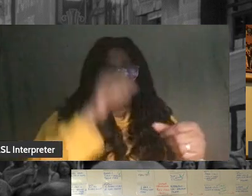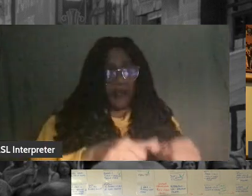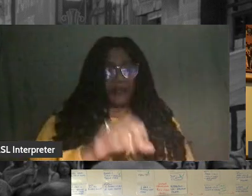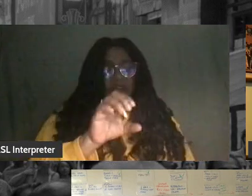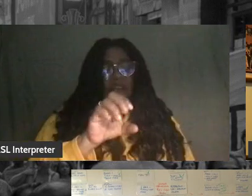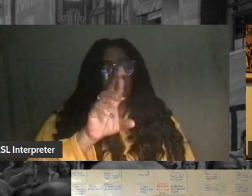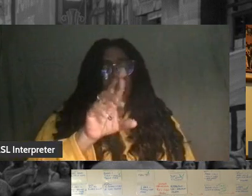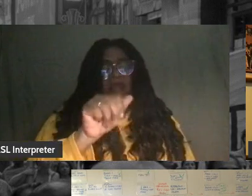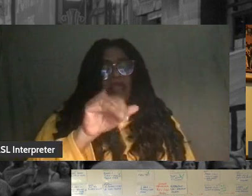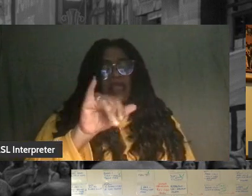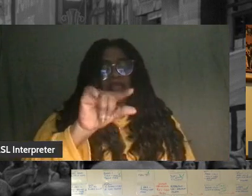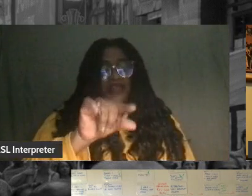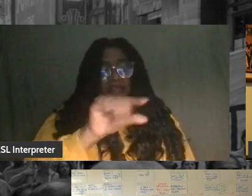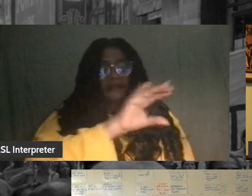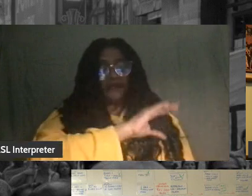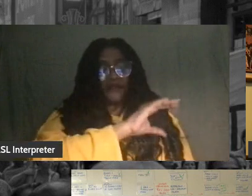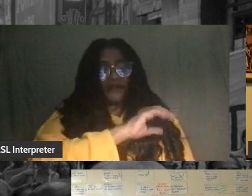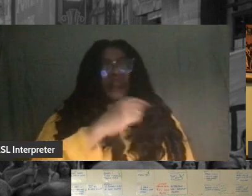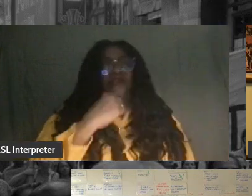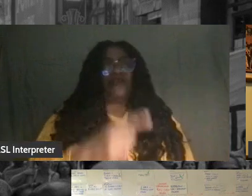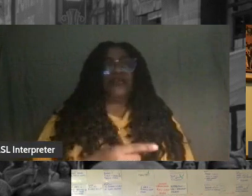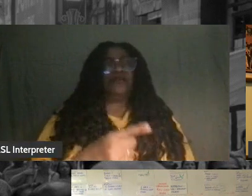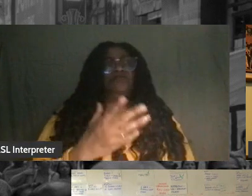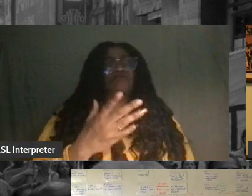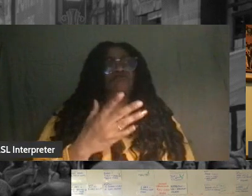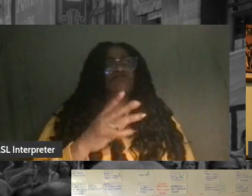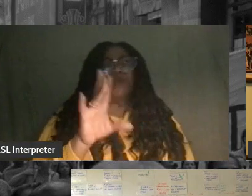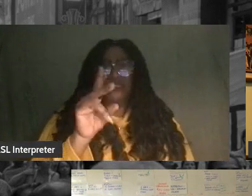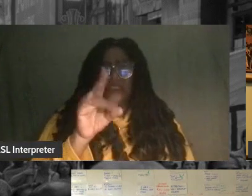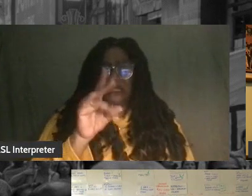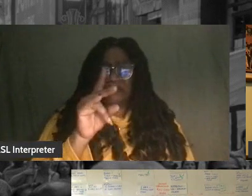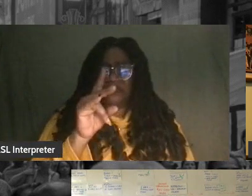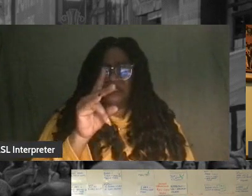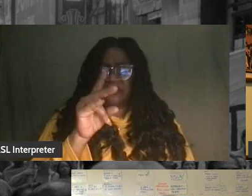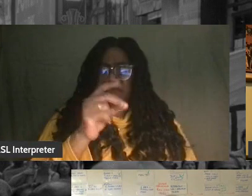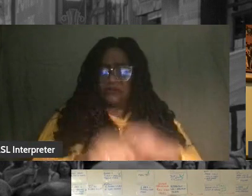said to me once, probably 15, maybe 17 years ago,